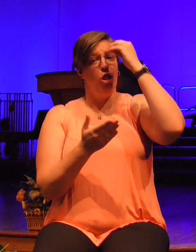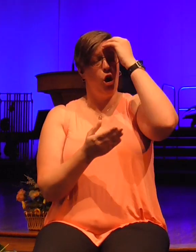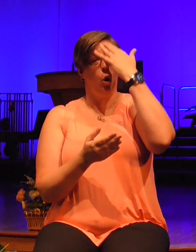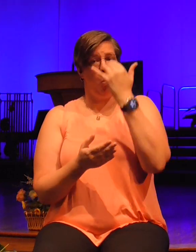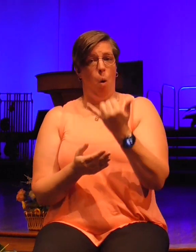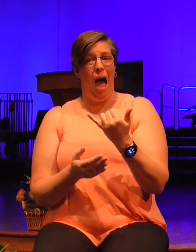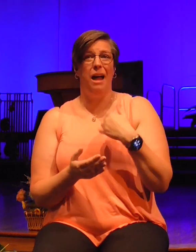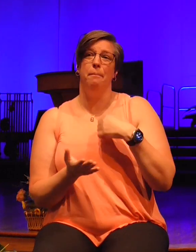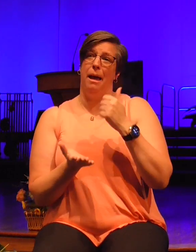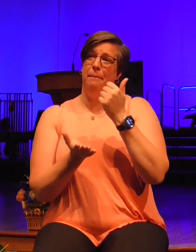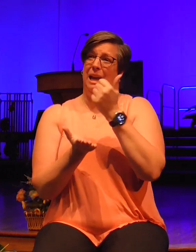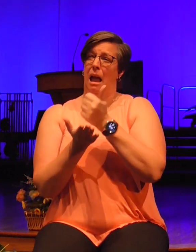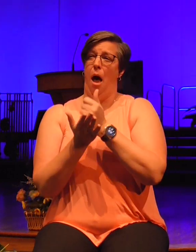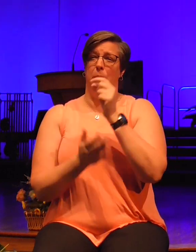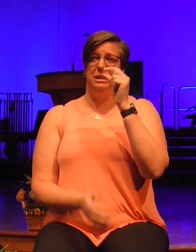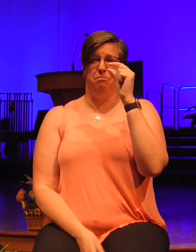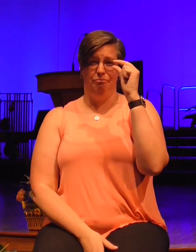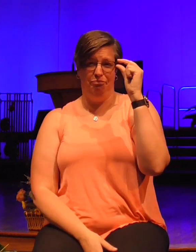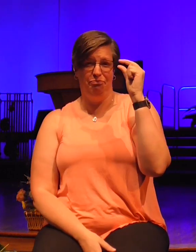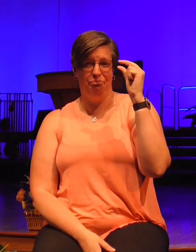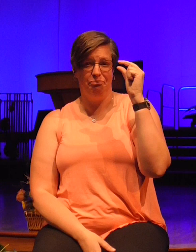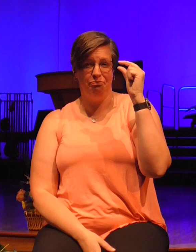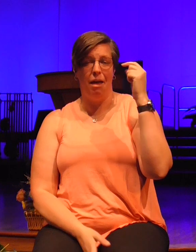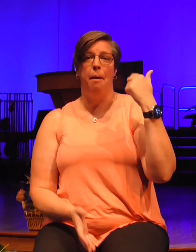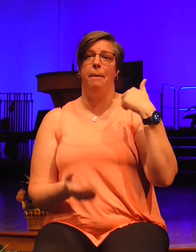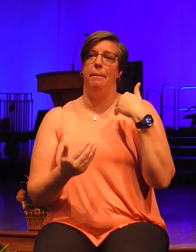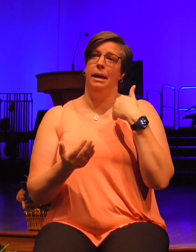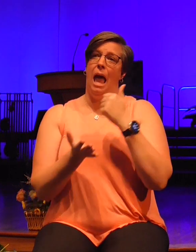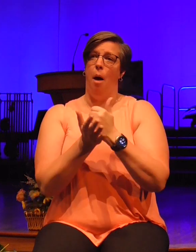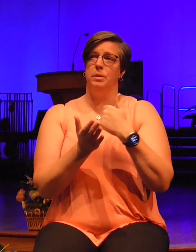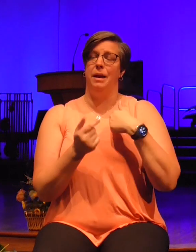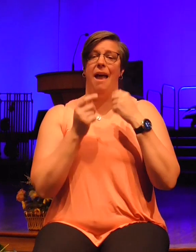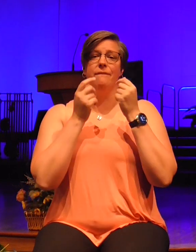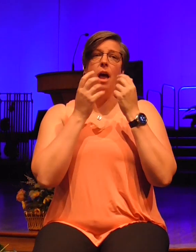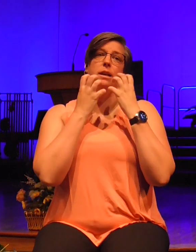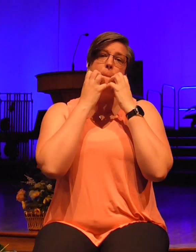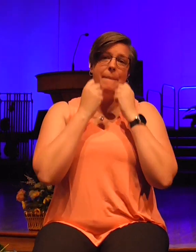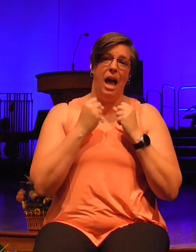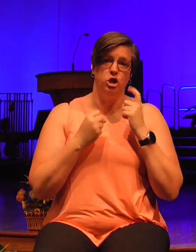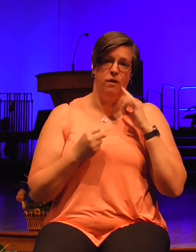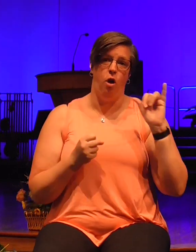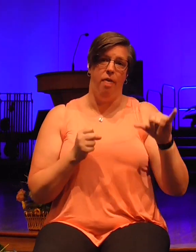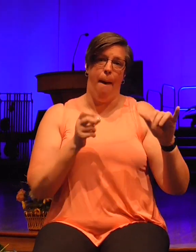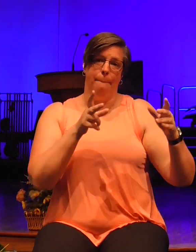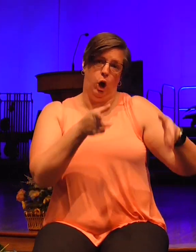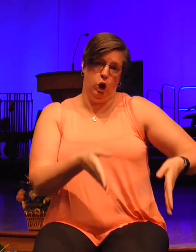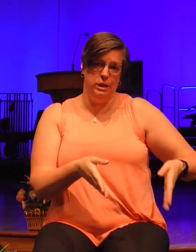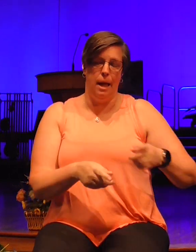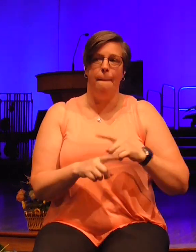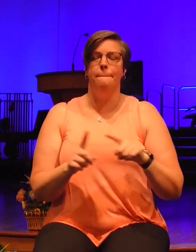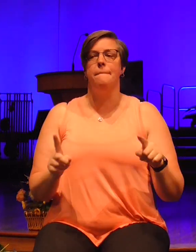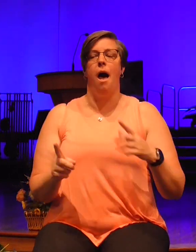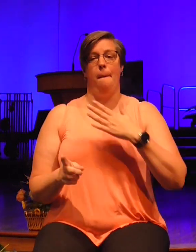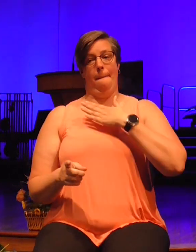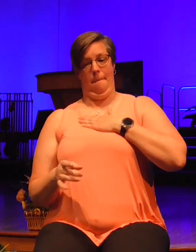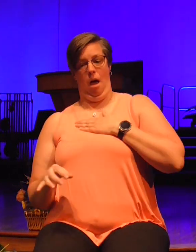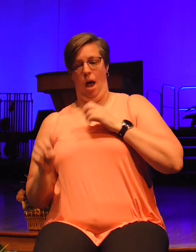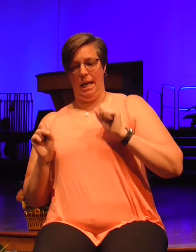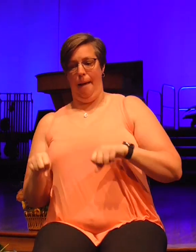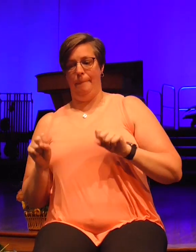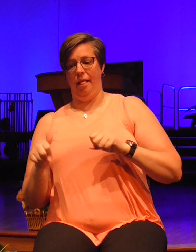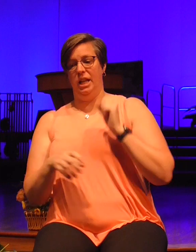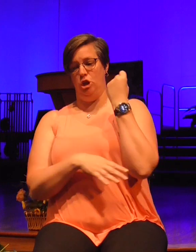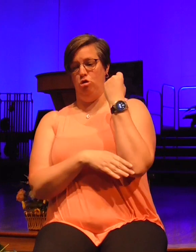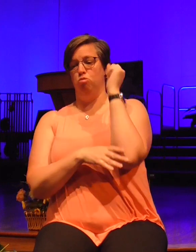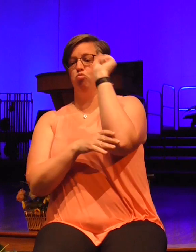might have helped a teeny little bit, might have helped me have compassion for the person, but in terms of my ability to transcend the